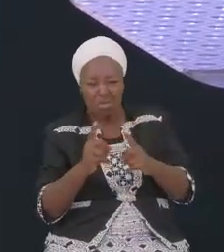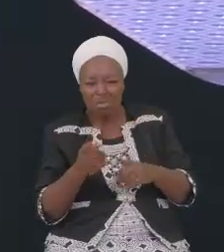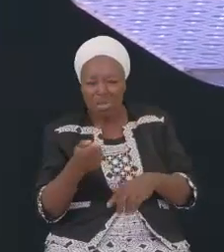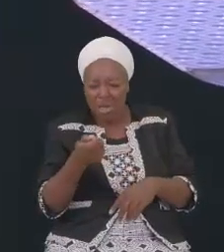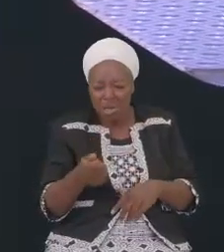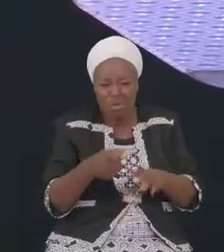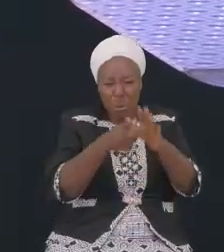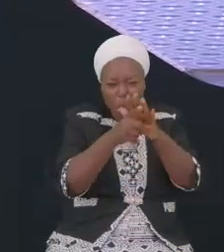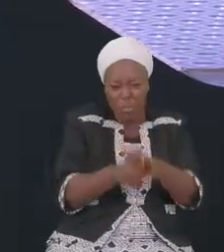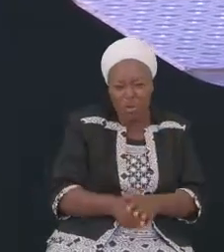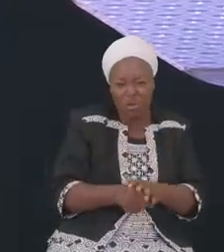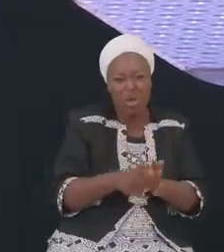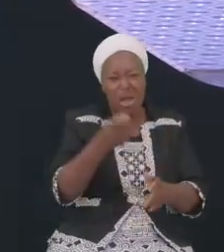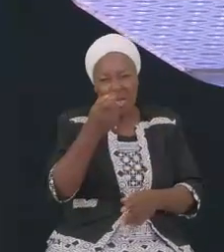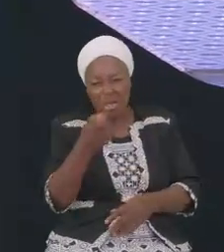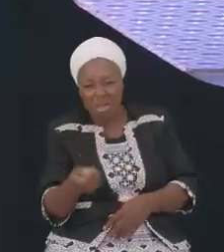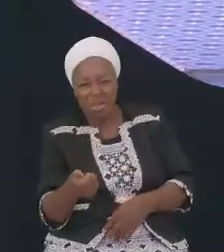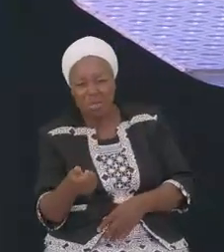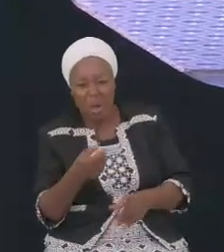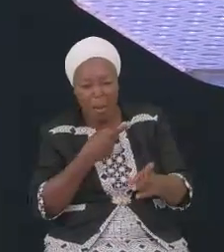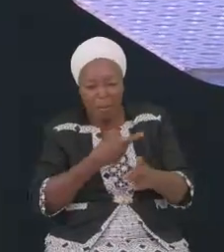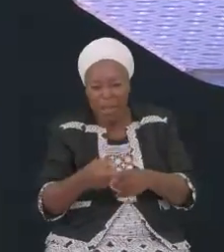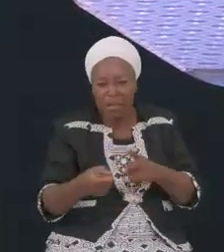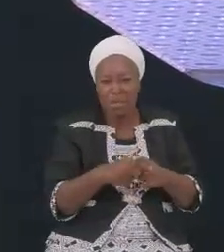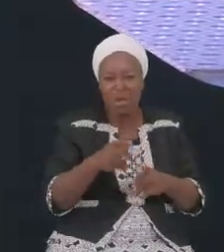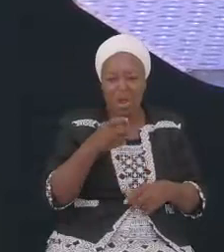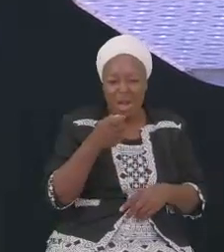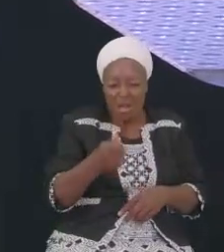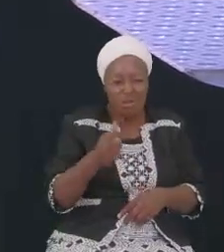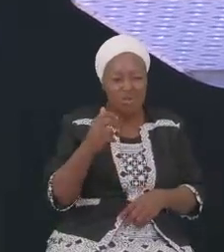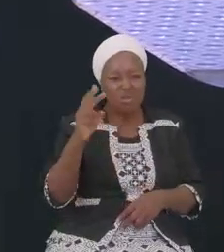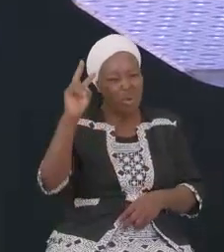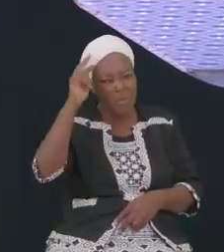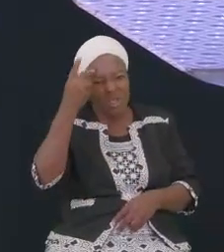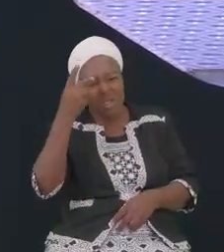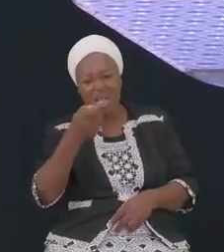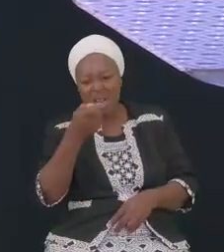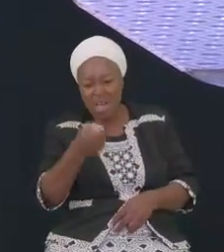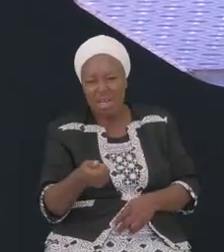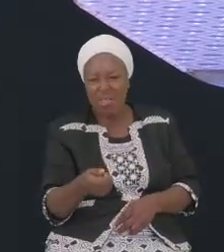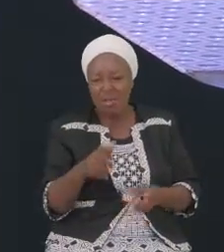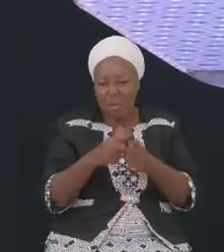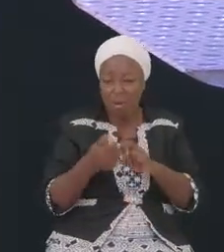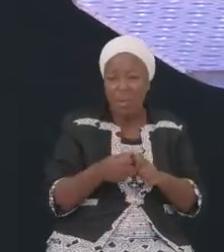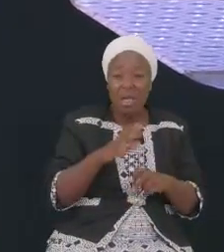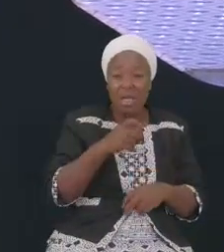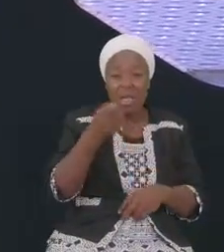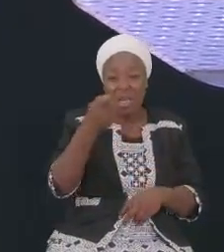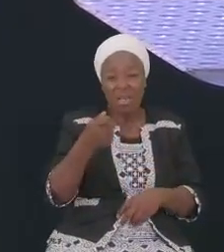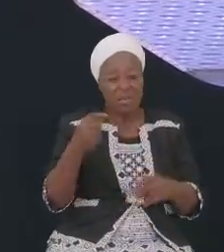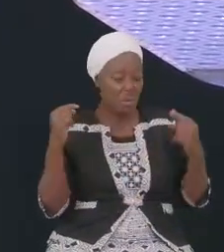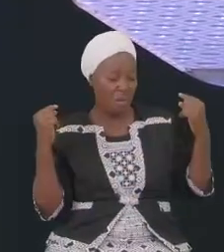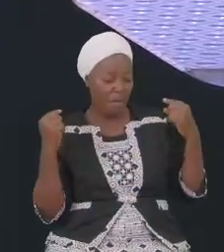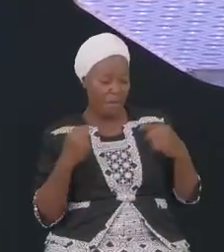little persecution, if there's a little misunderstanding, a little criticism, a little